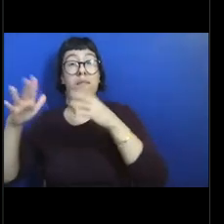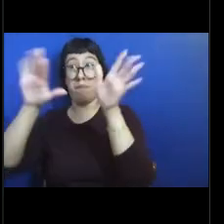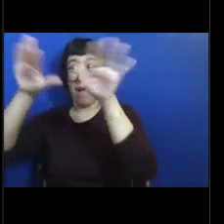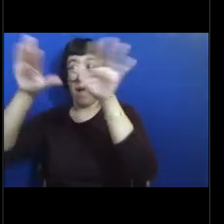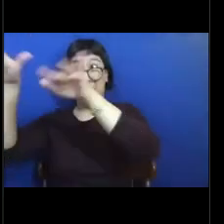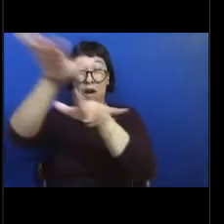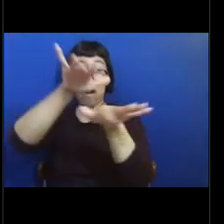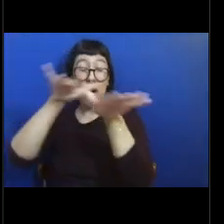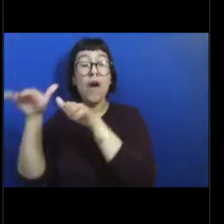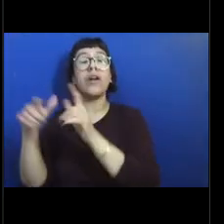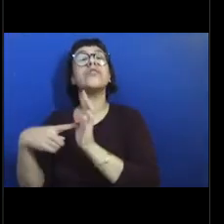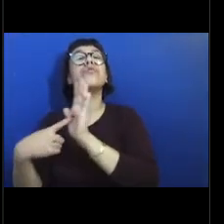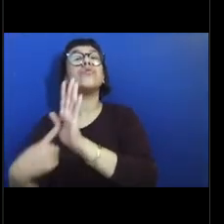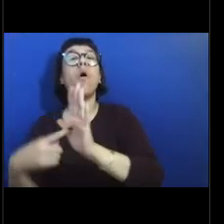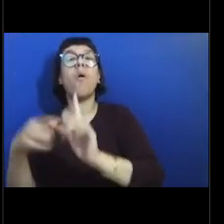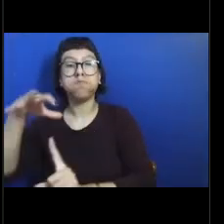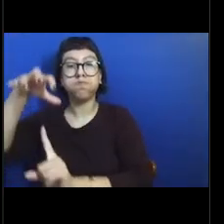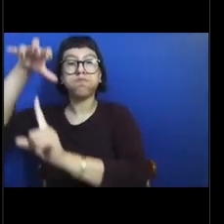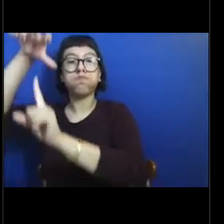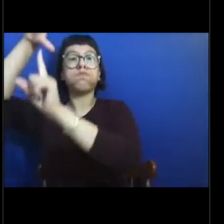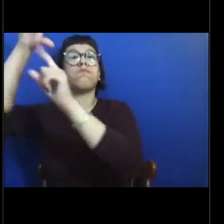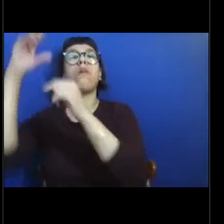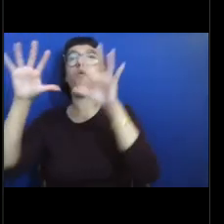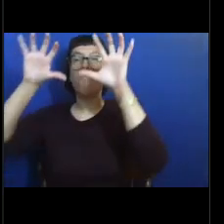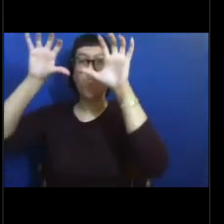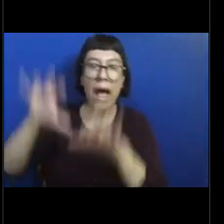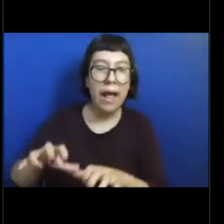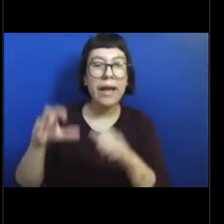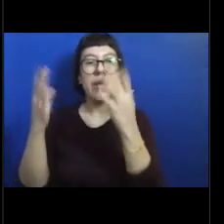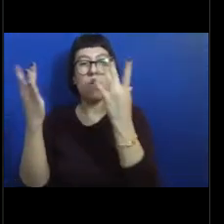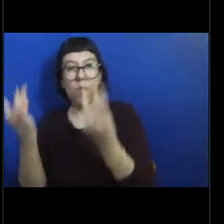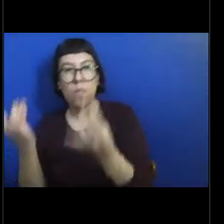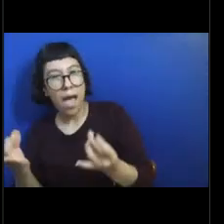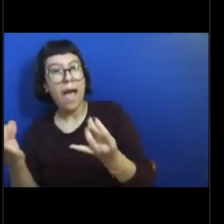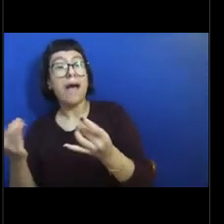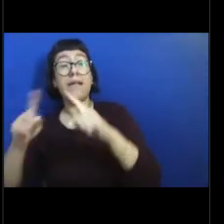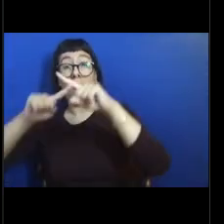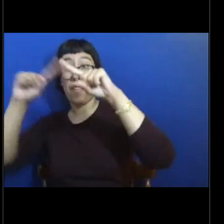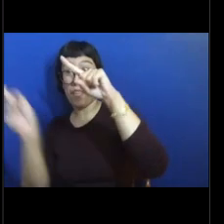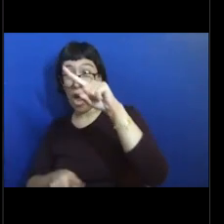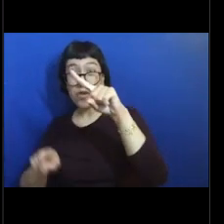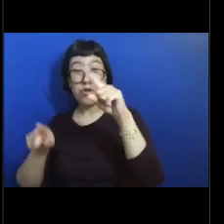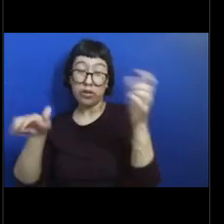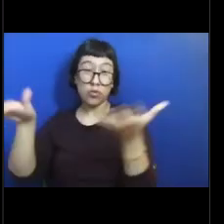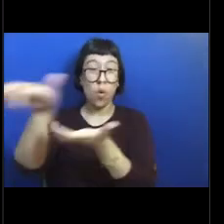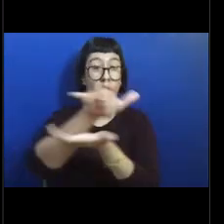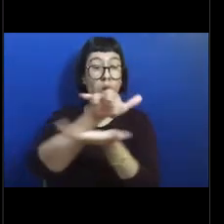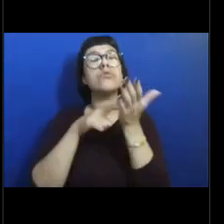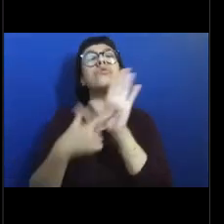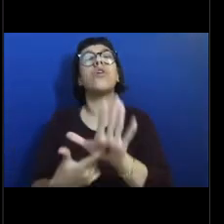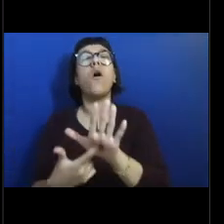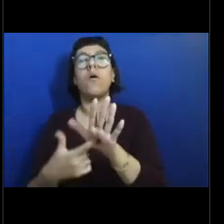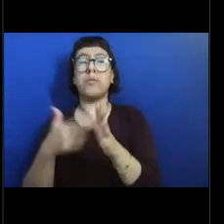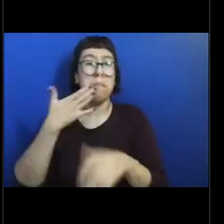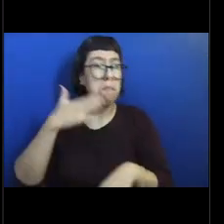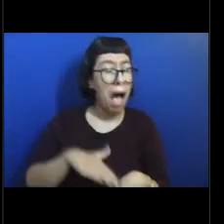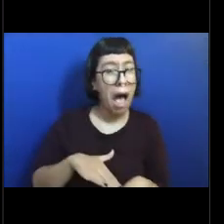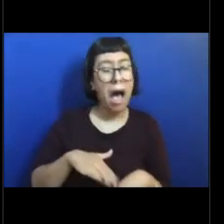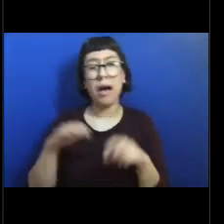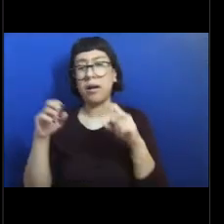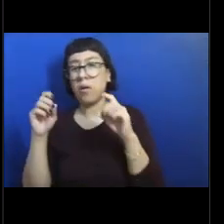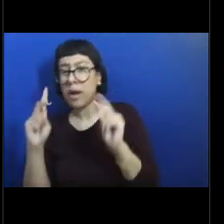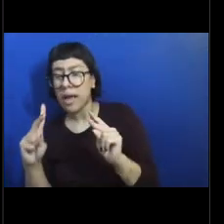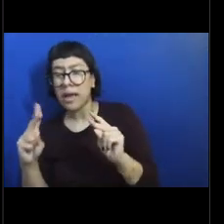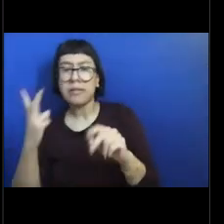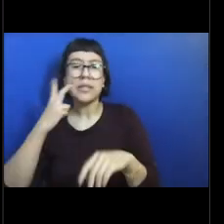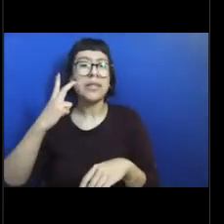it, how much moisture is there for thunderstorms, and how bad might those thunderstorms be when the cold front gets there. So weather